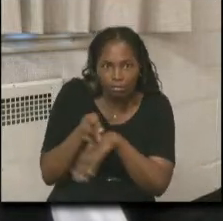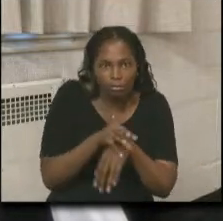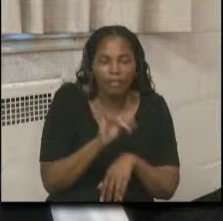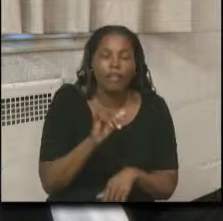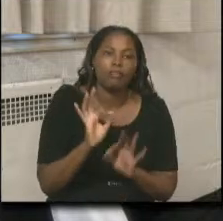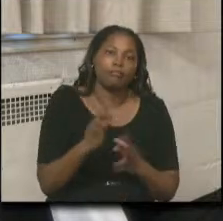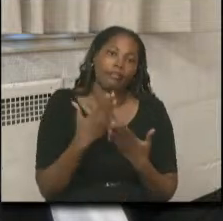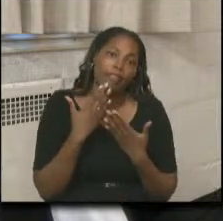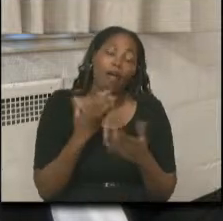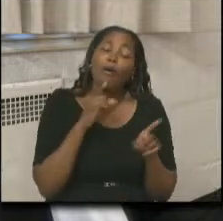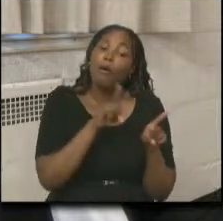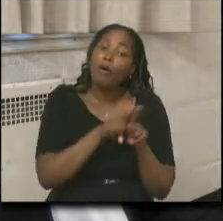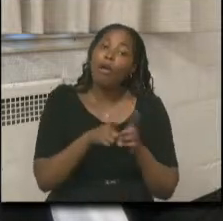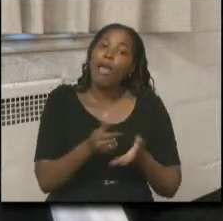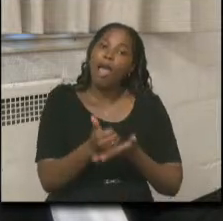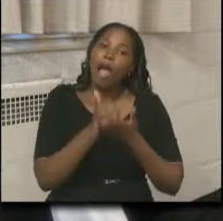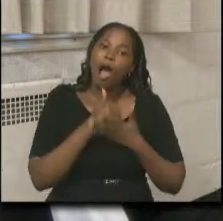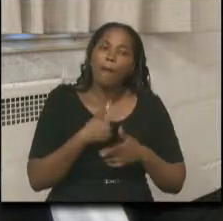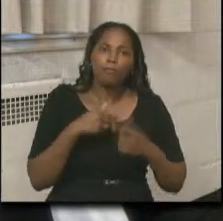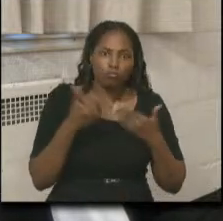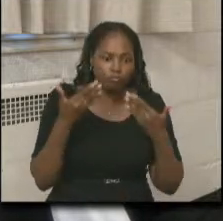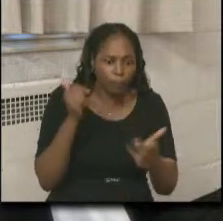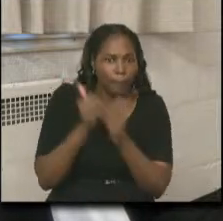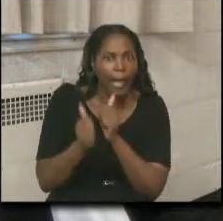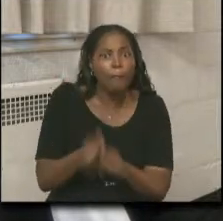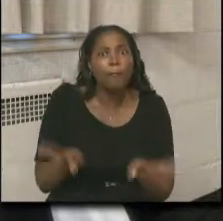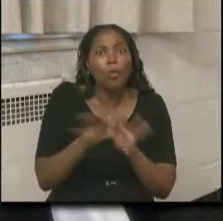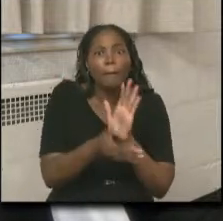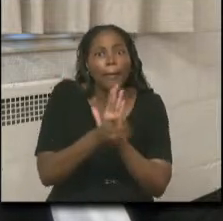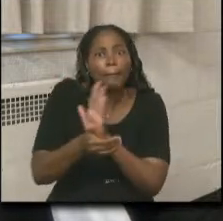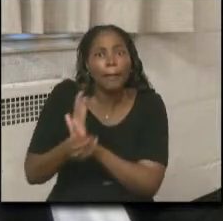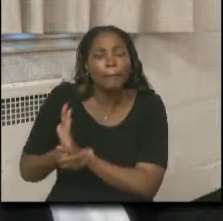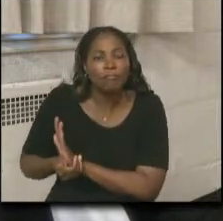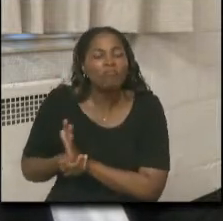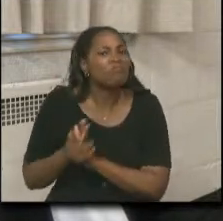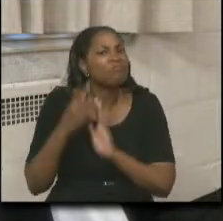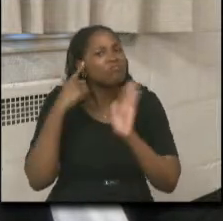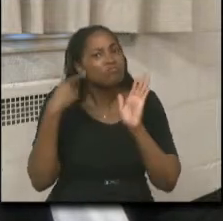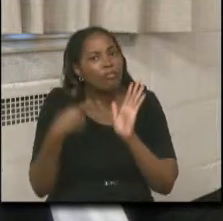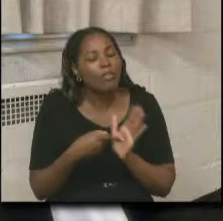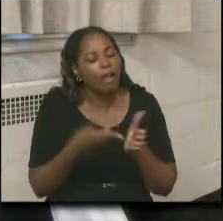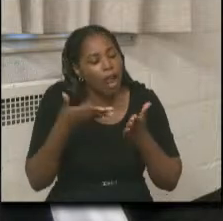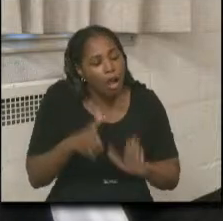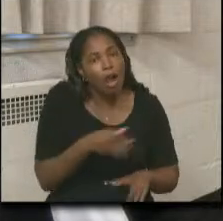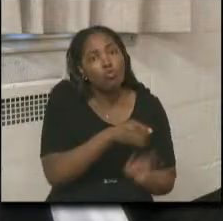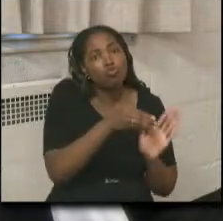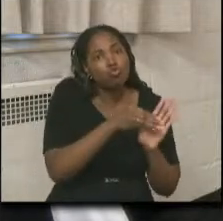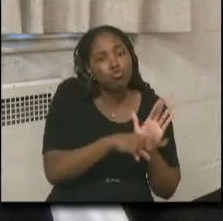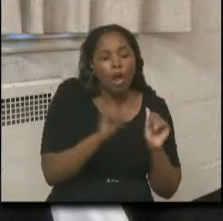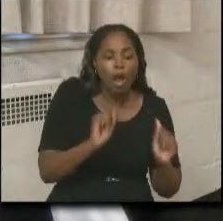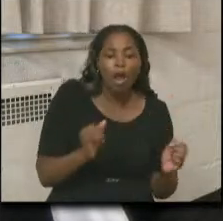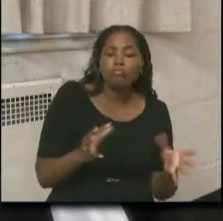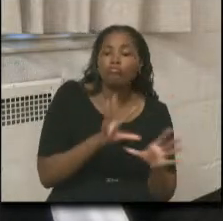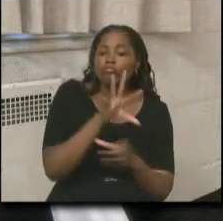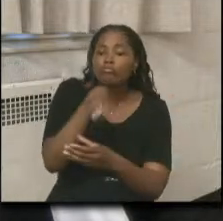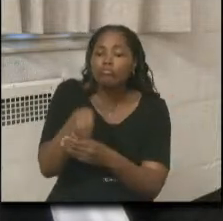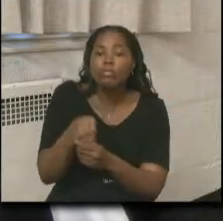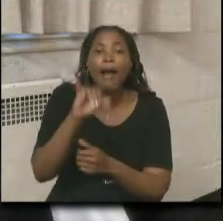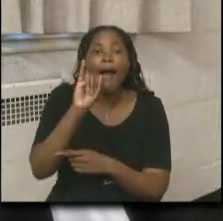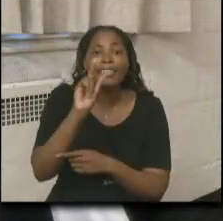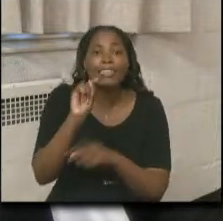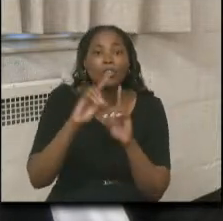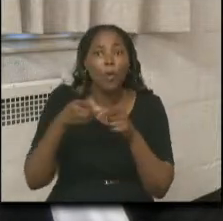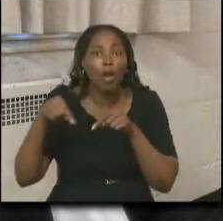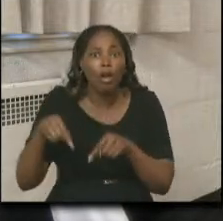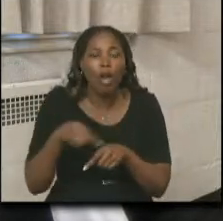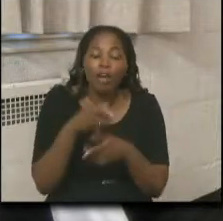also helping us to pass important amendments, such as allowing our students to work with our IT department to repair computers over the summer.